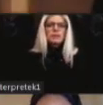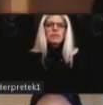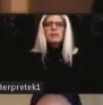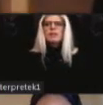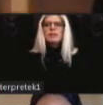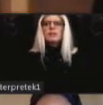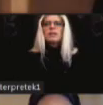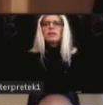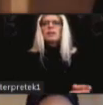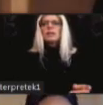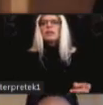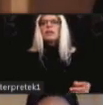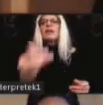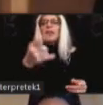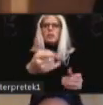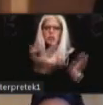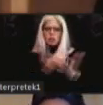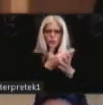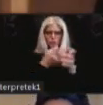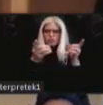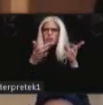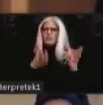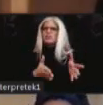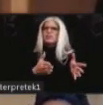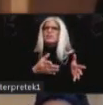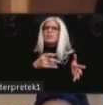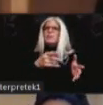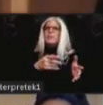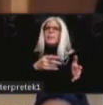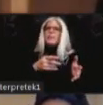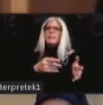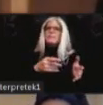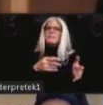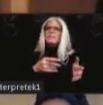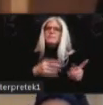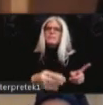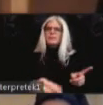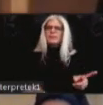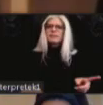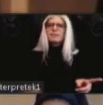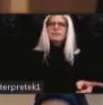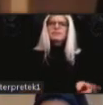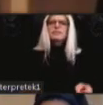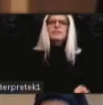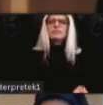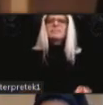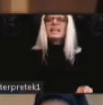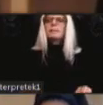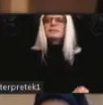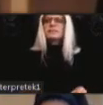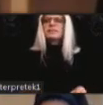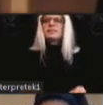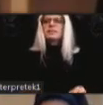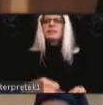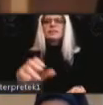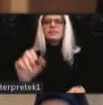director, Roxy Gonzalez, and I think this is something she would greatly get behind, get in a partnership with